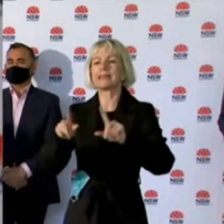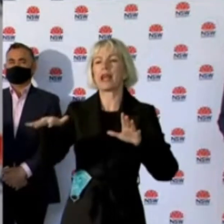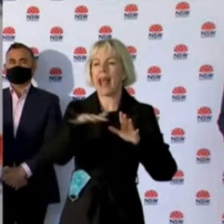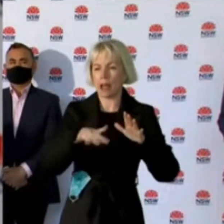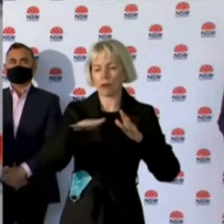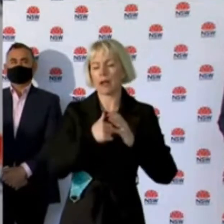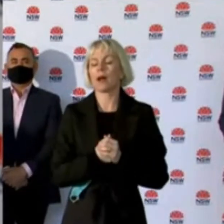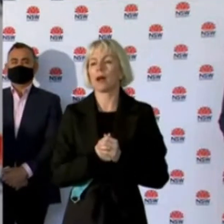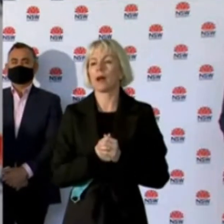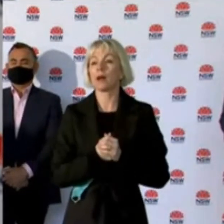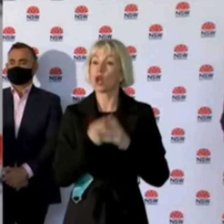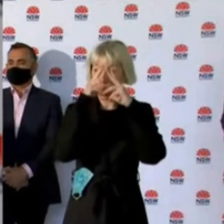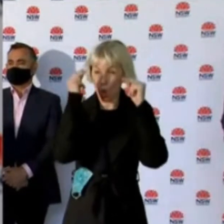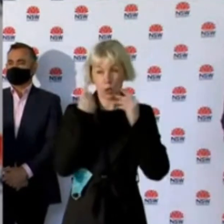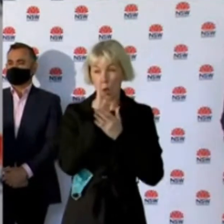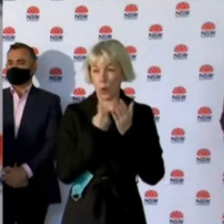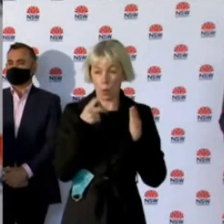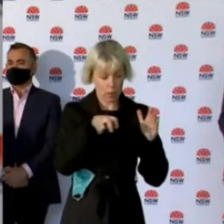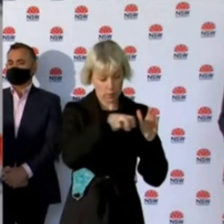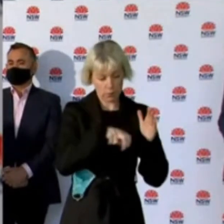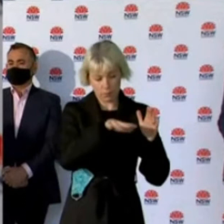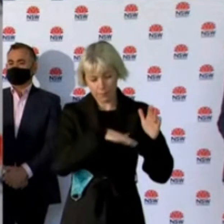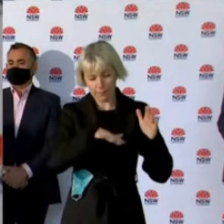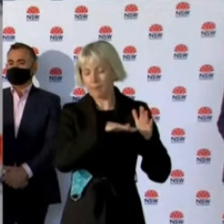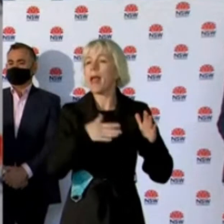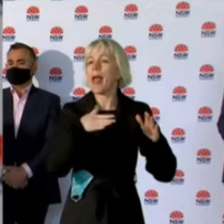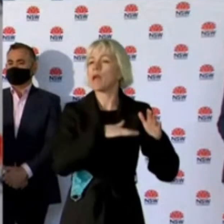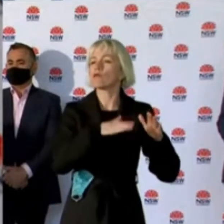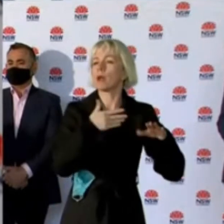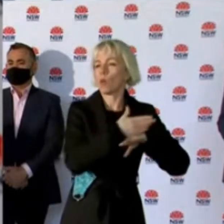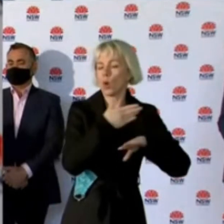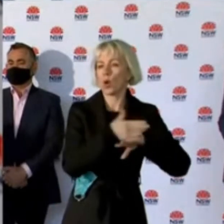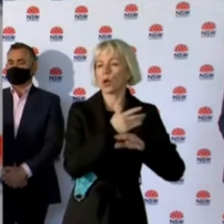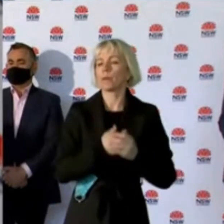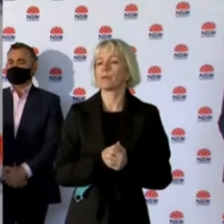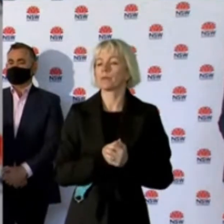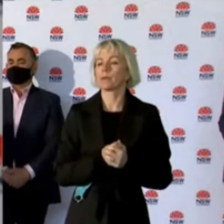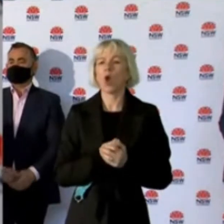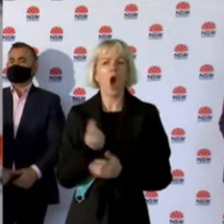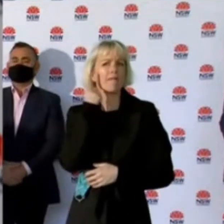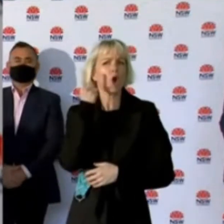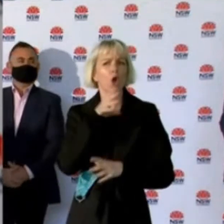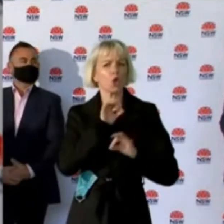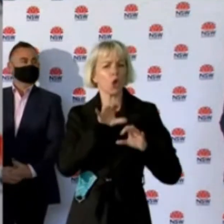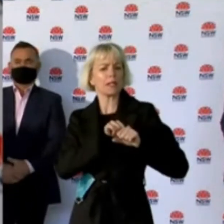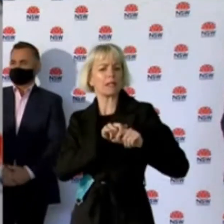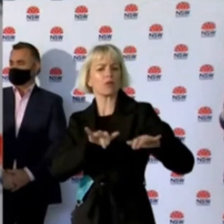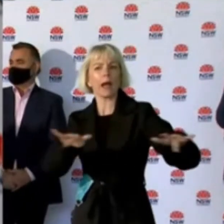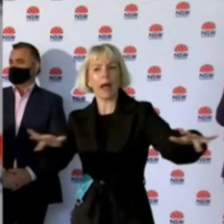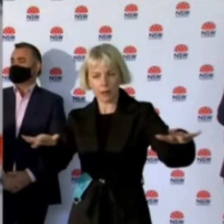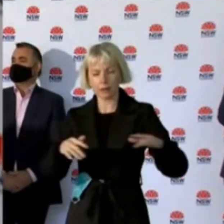to reassure you, the advice I have was that it wasn't impacting on new areas of the facility. How